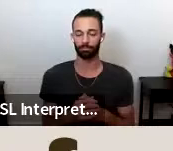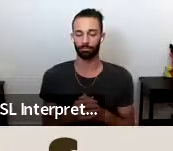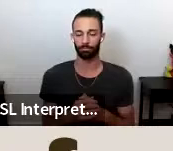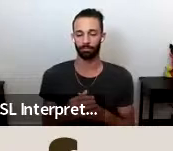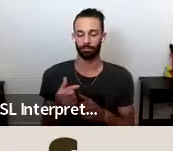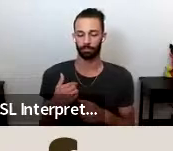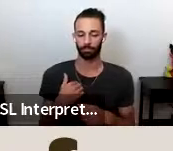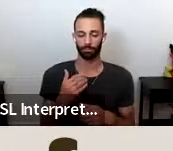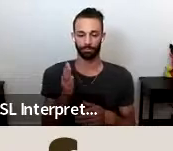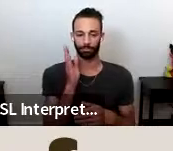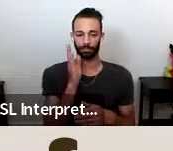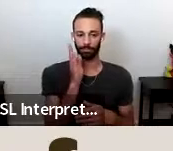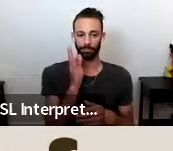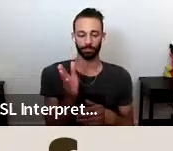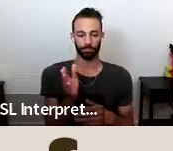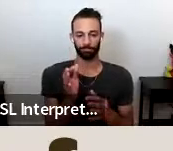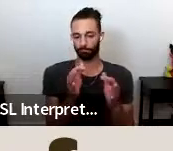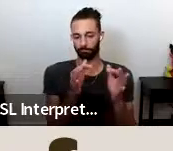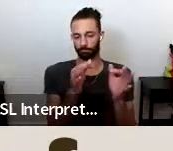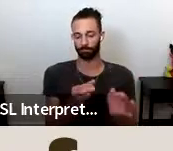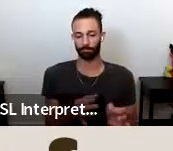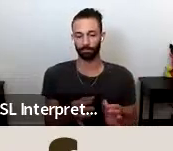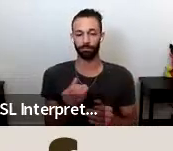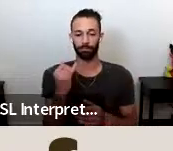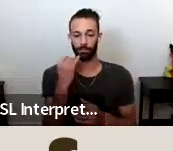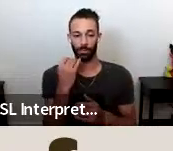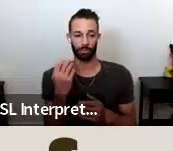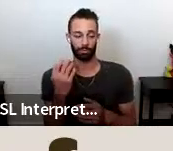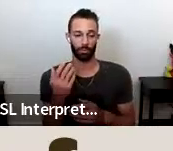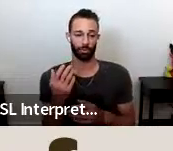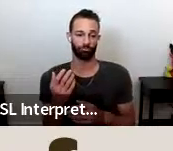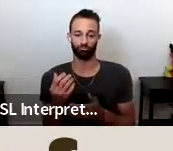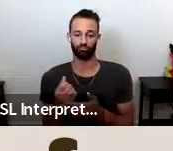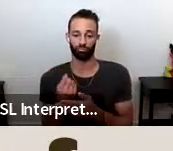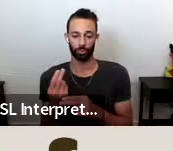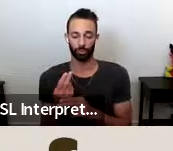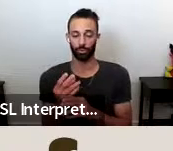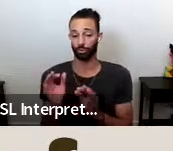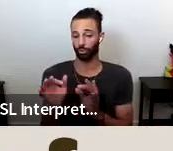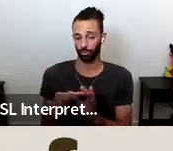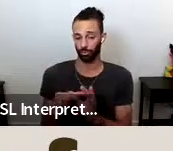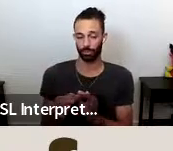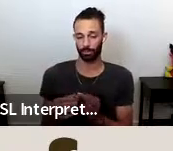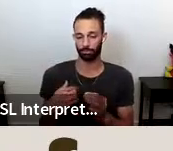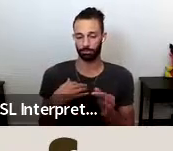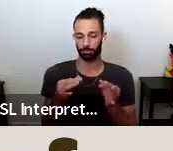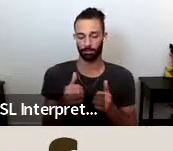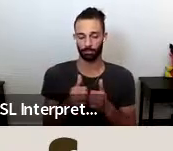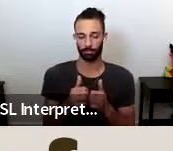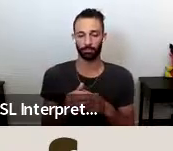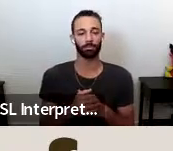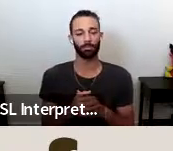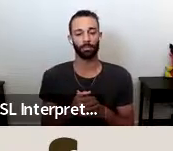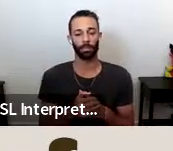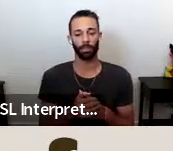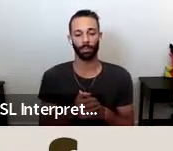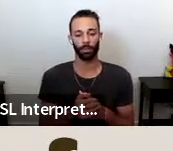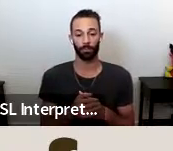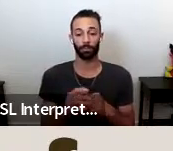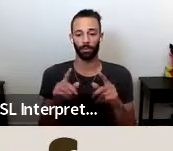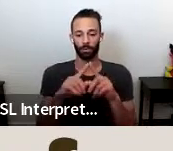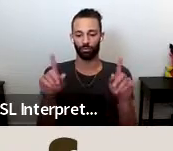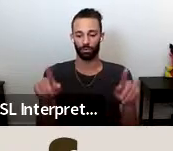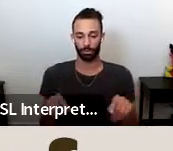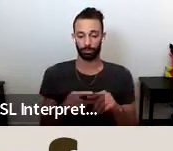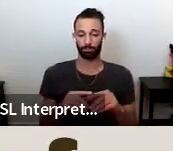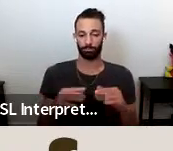to utilize interpretation if you're one of those people that needs to utilize it. At the bottom of your screen, you should